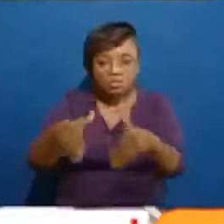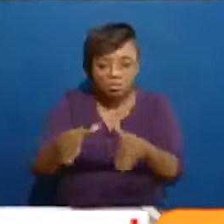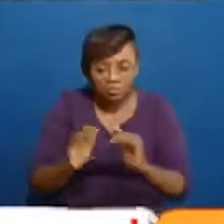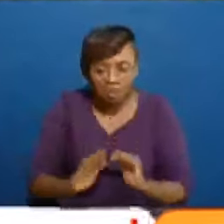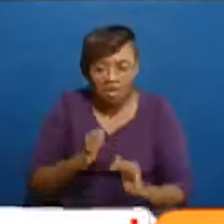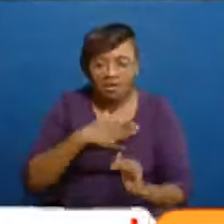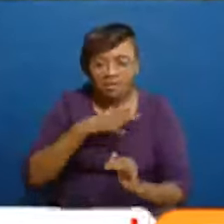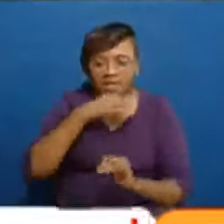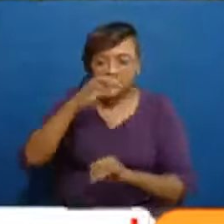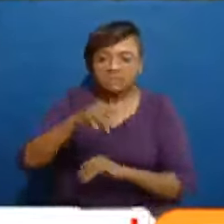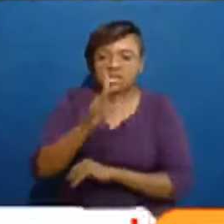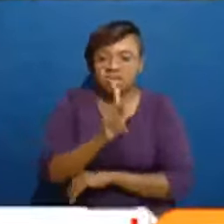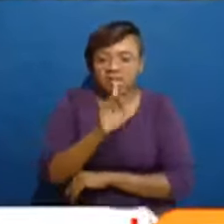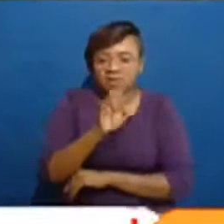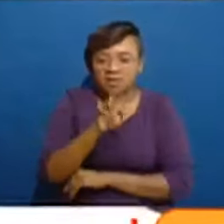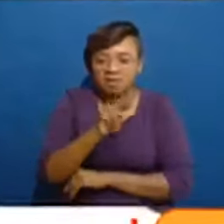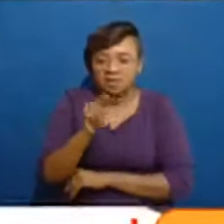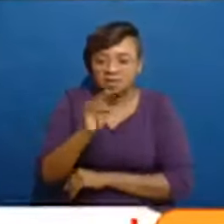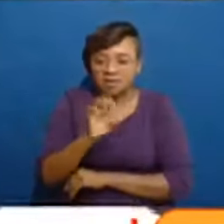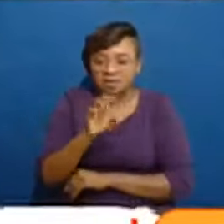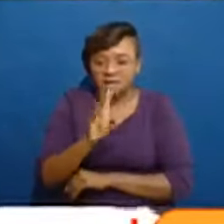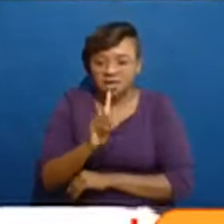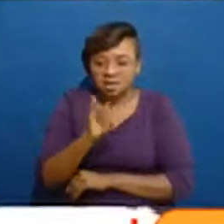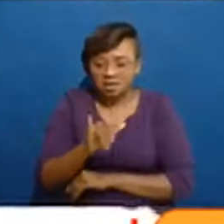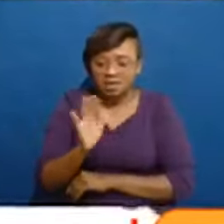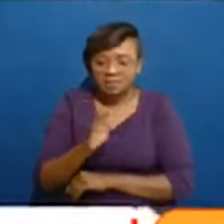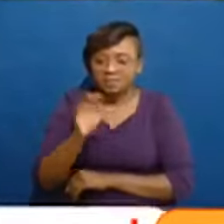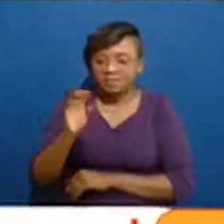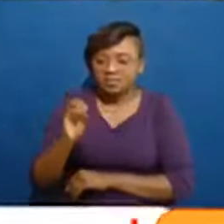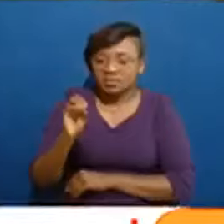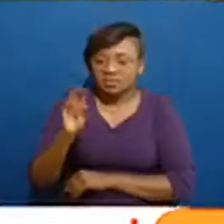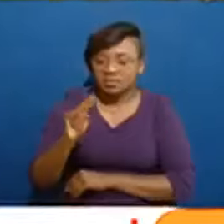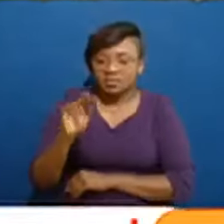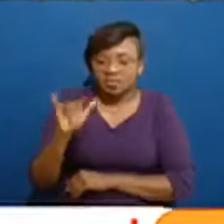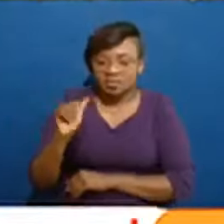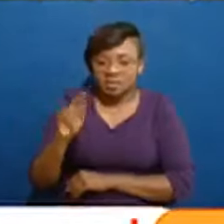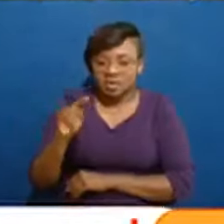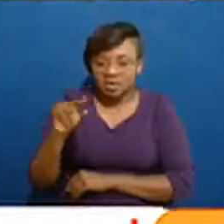Kennedy Onyango kufika hapa Mbita